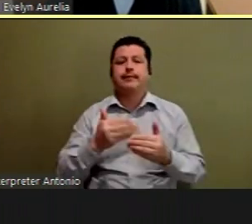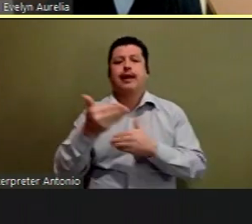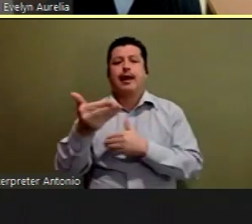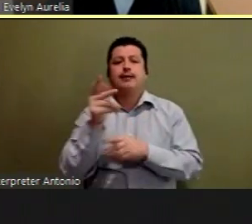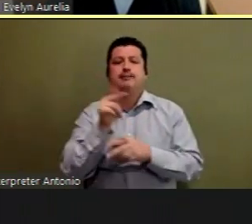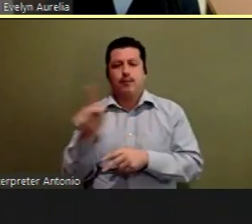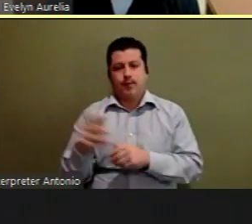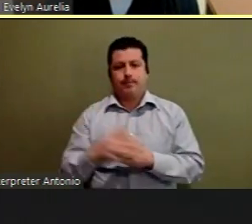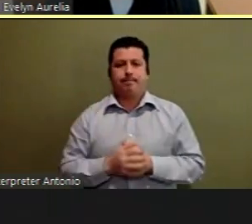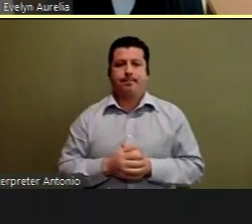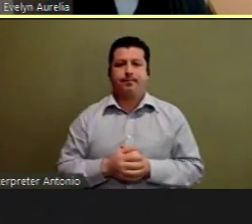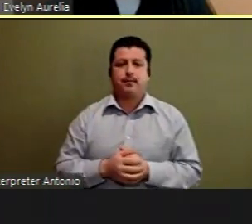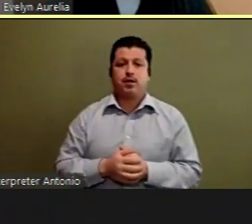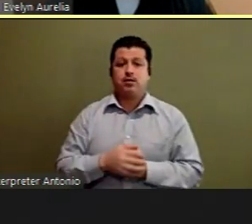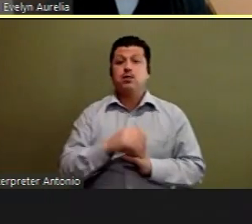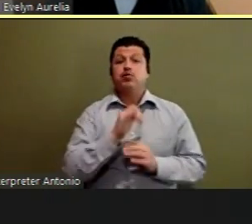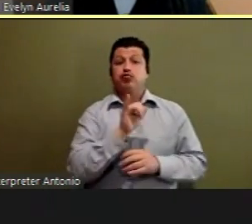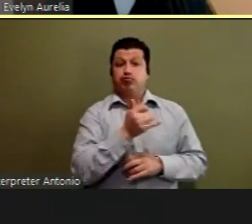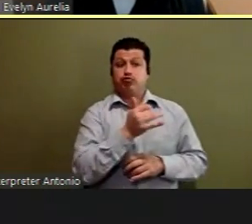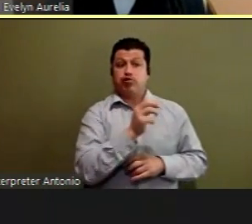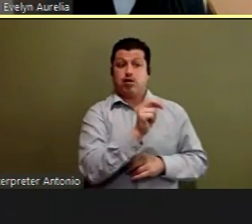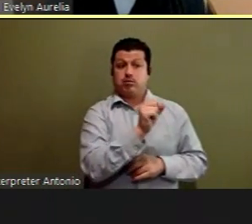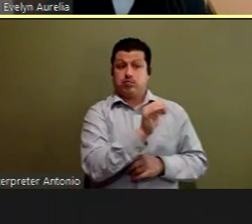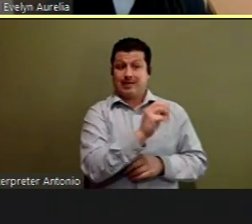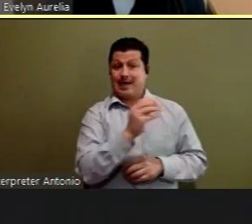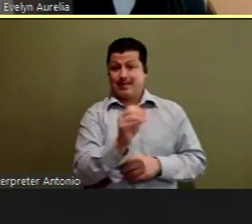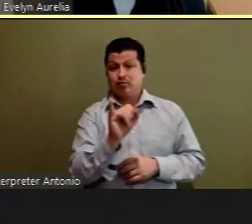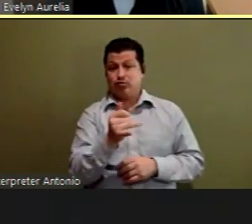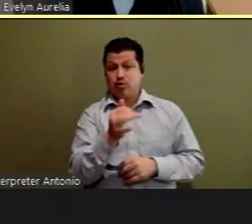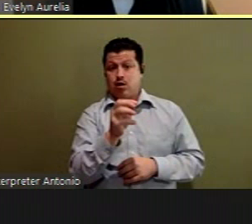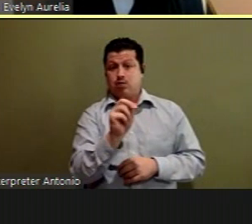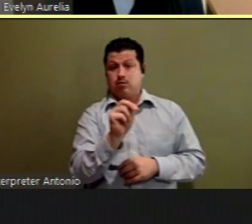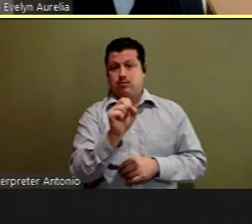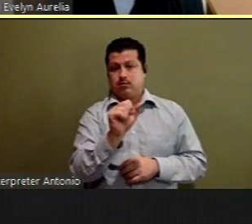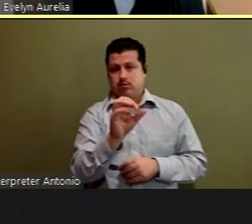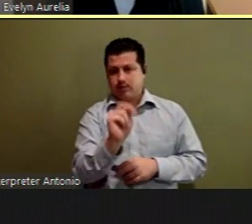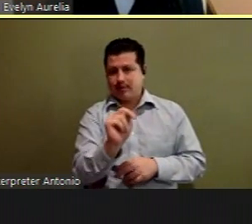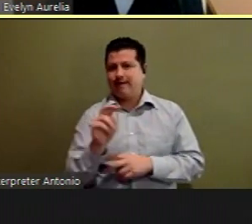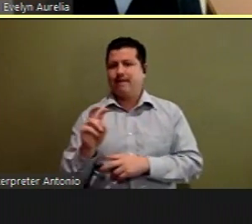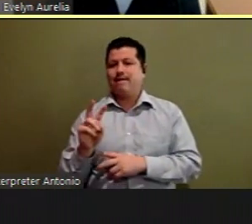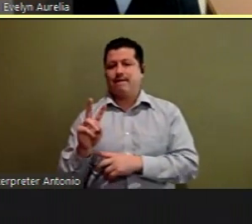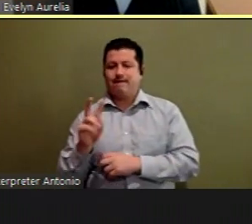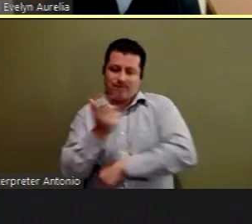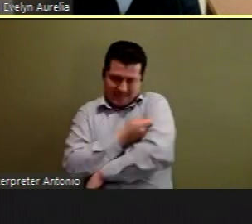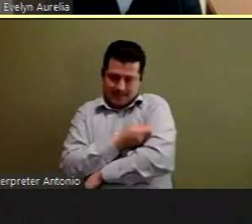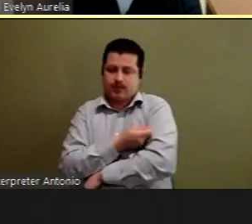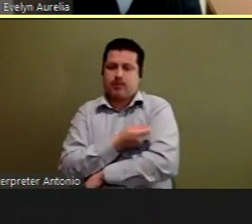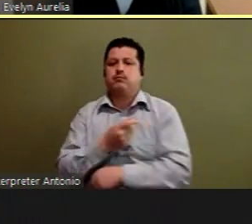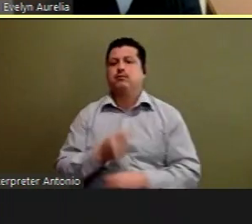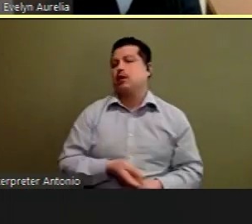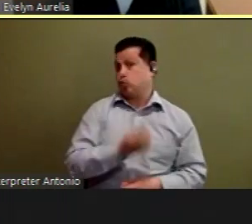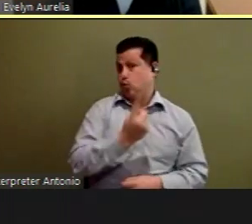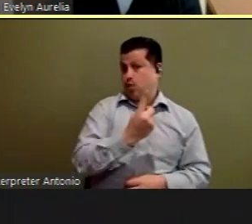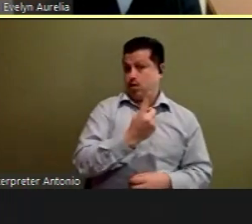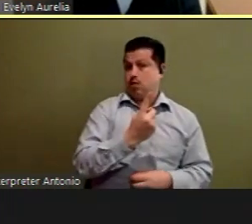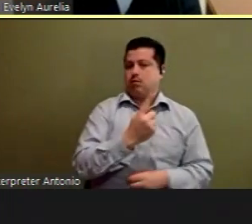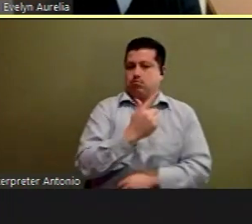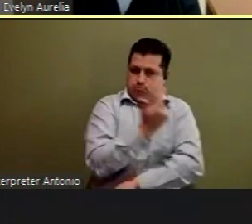What about the Johnson & Johnson vaccine? So this is a 1-dose vaccine, which is different than the ones that